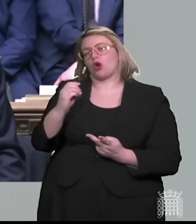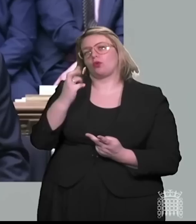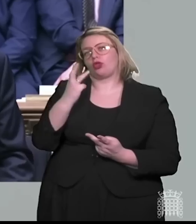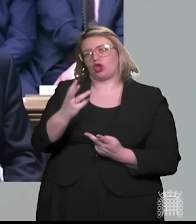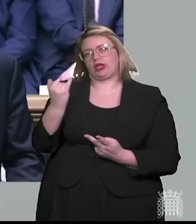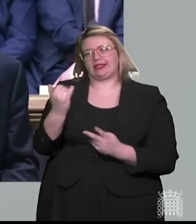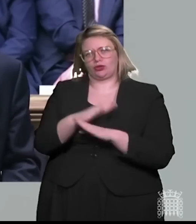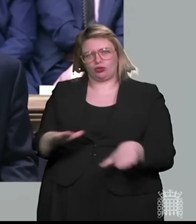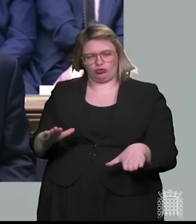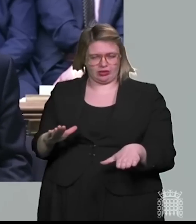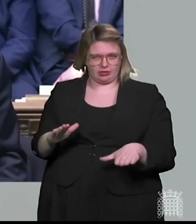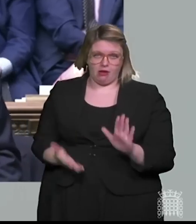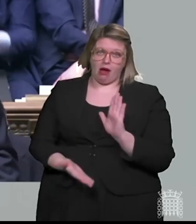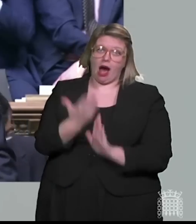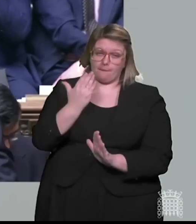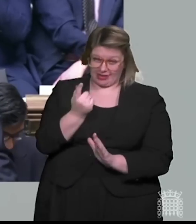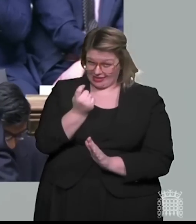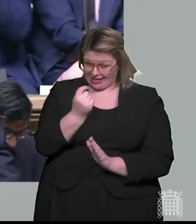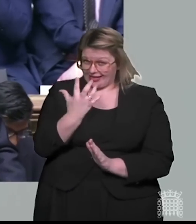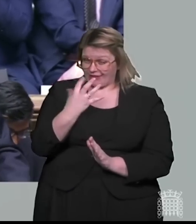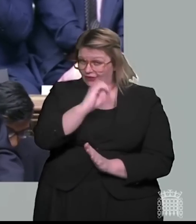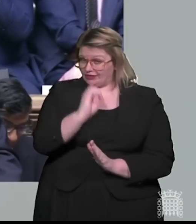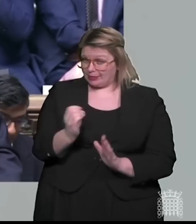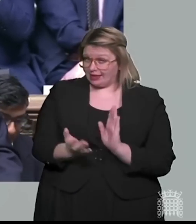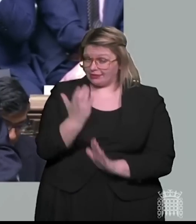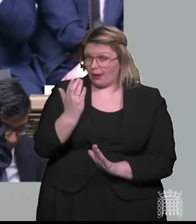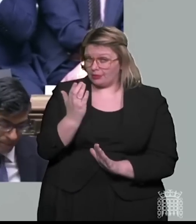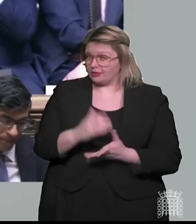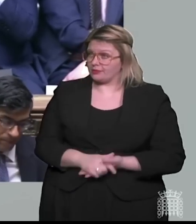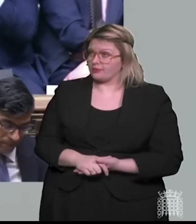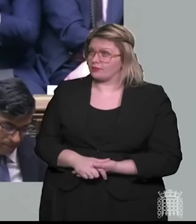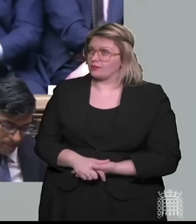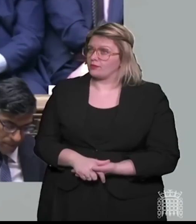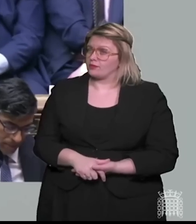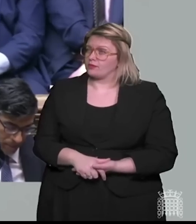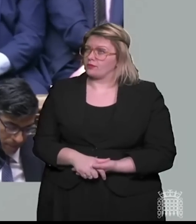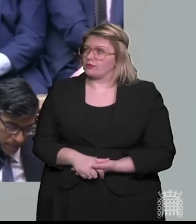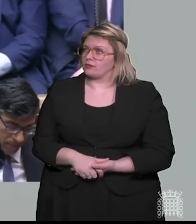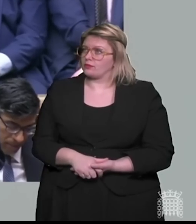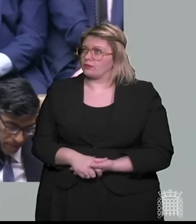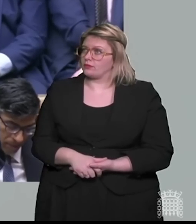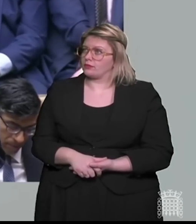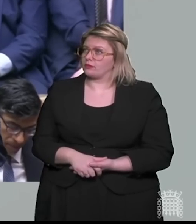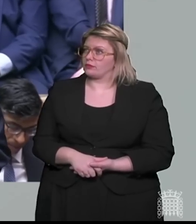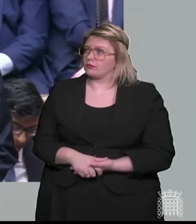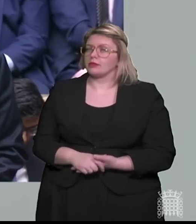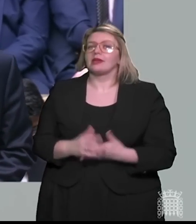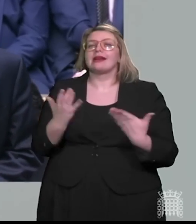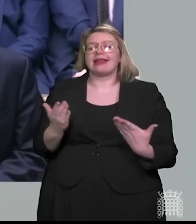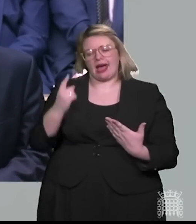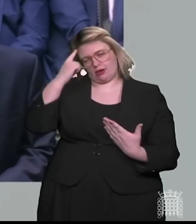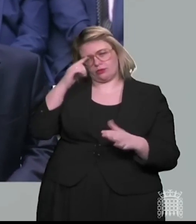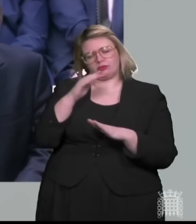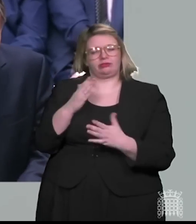£1,630 for 2 children, an increase of almost 50%. I turn now to parents of school-age